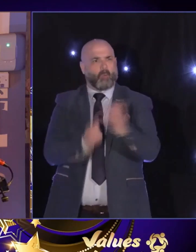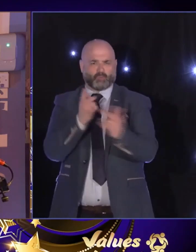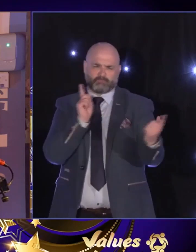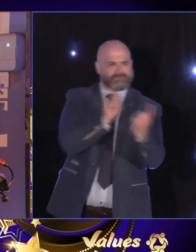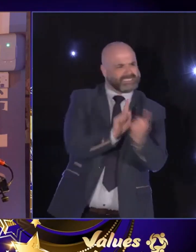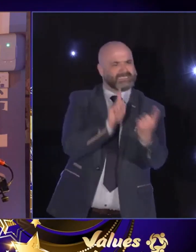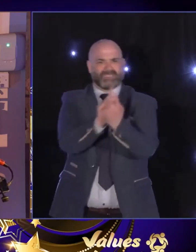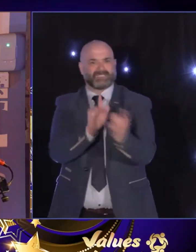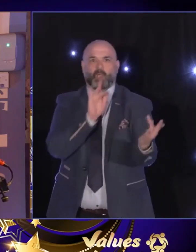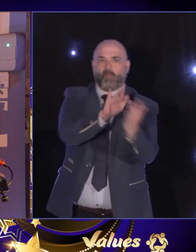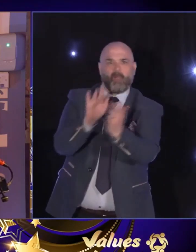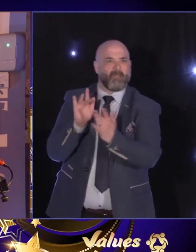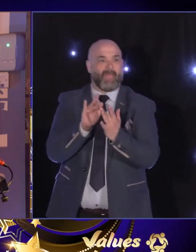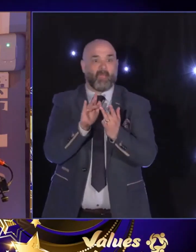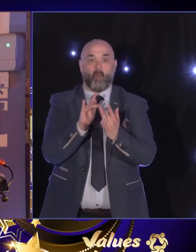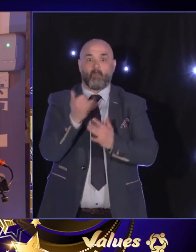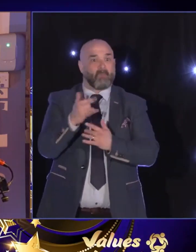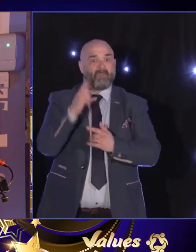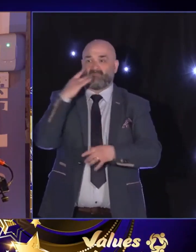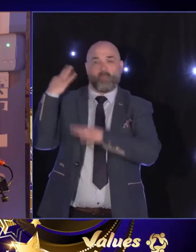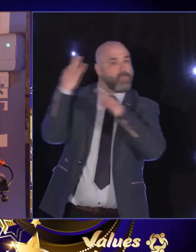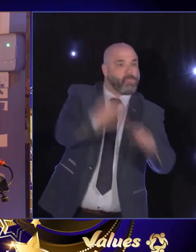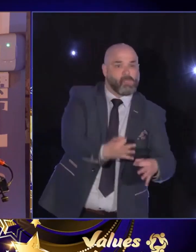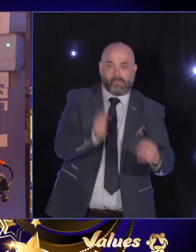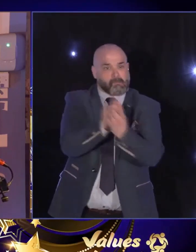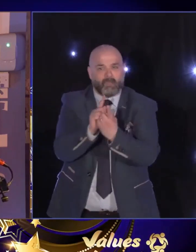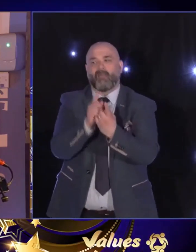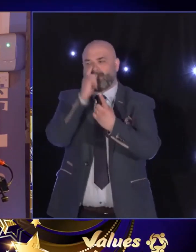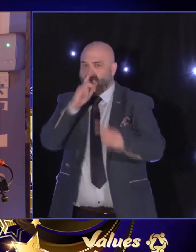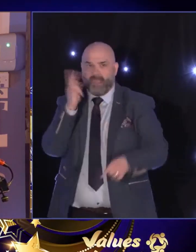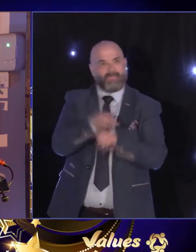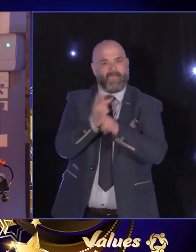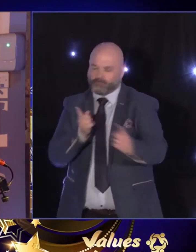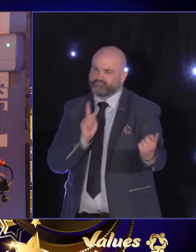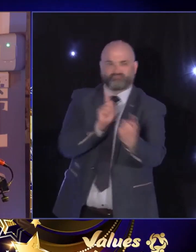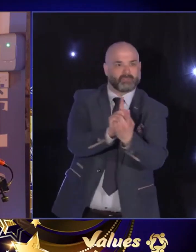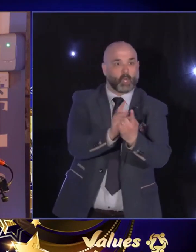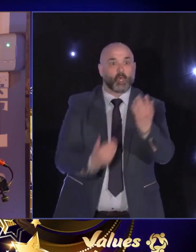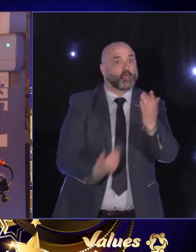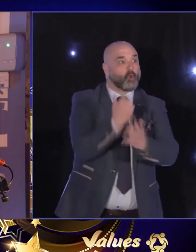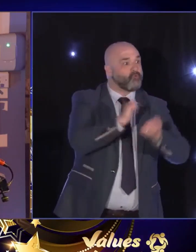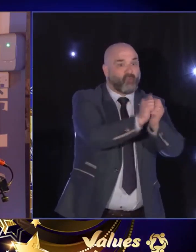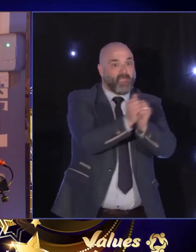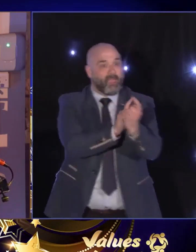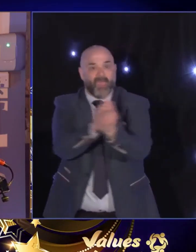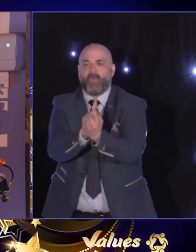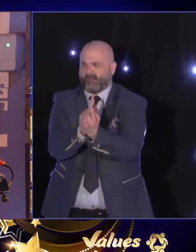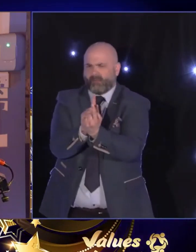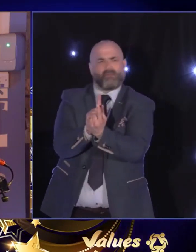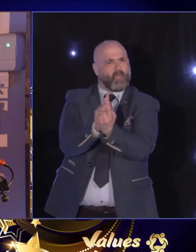for a long time because you're working in your own team. To build bonds, new friendships, and